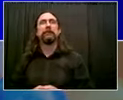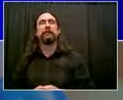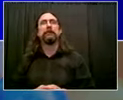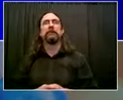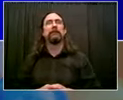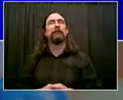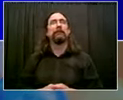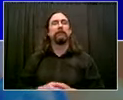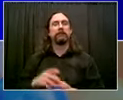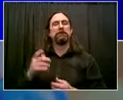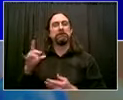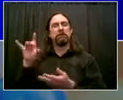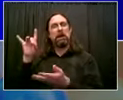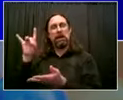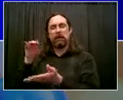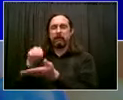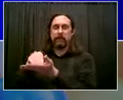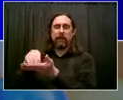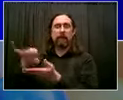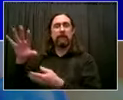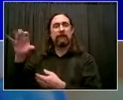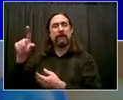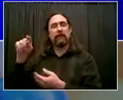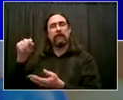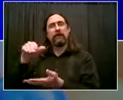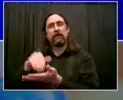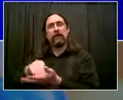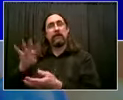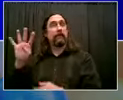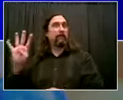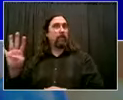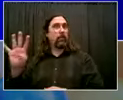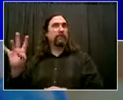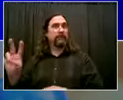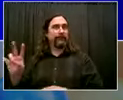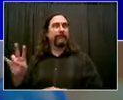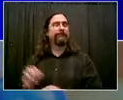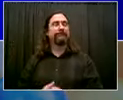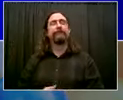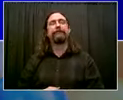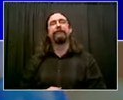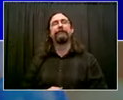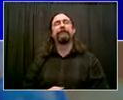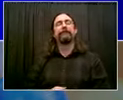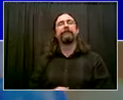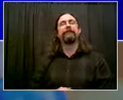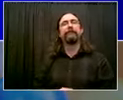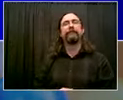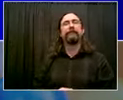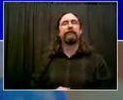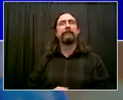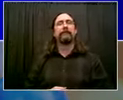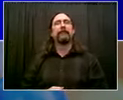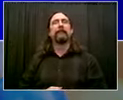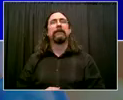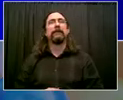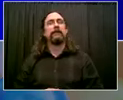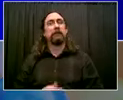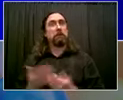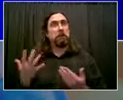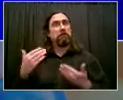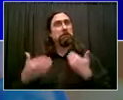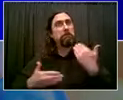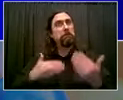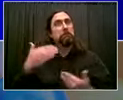doses from the beginning. Now, what do we have to do next? We have to focus on young people. And we're having a lot of